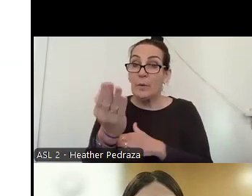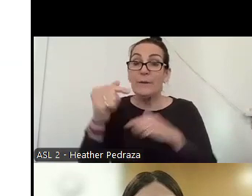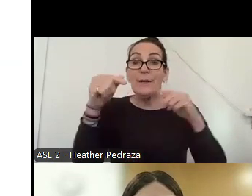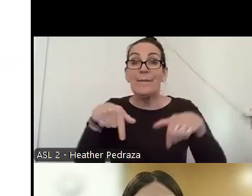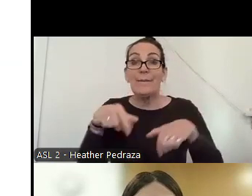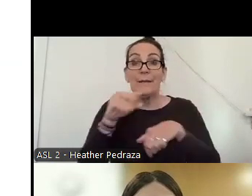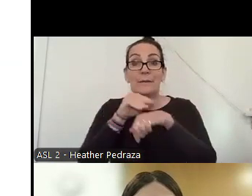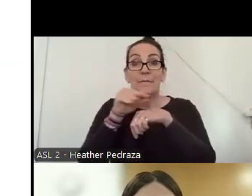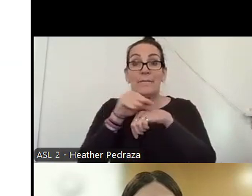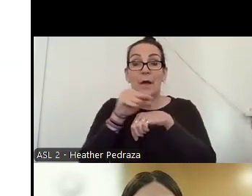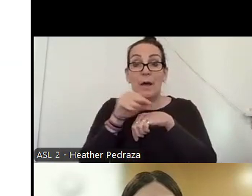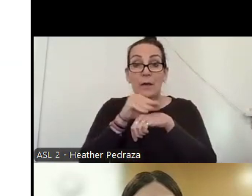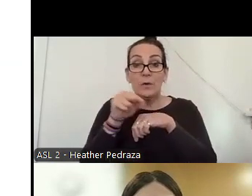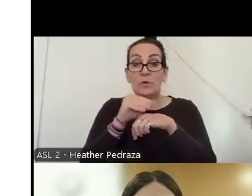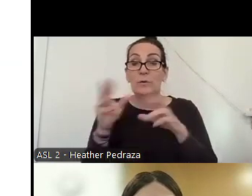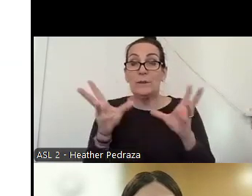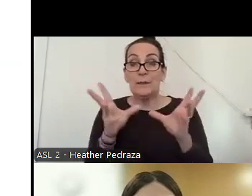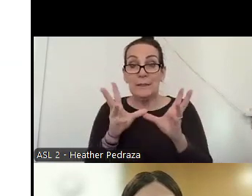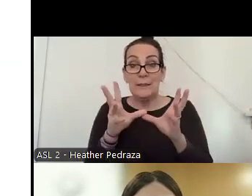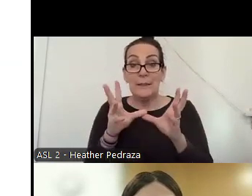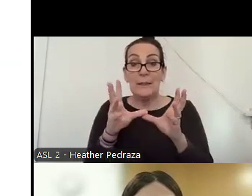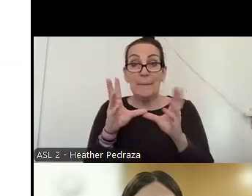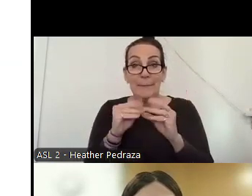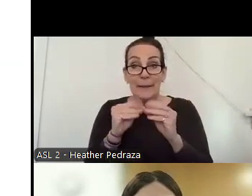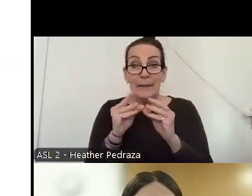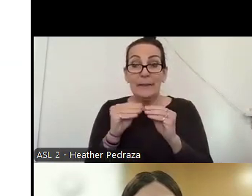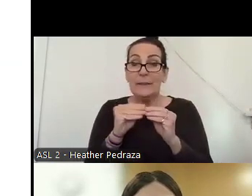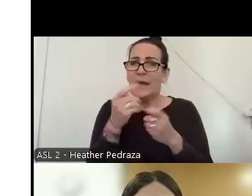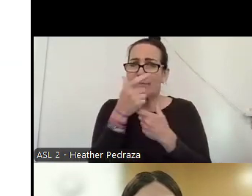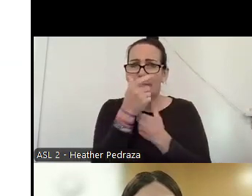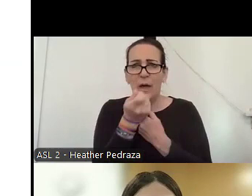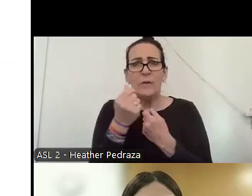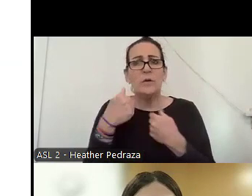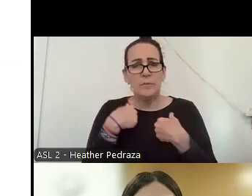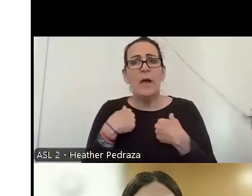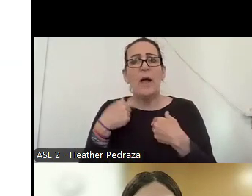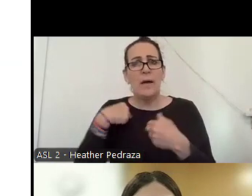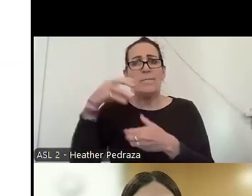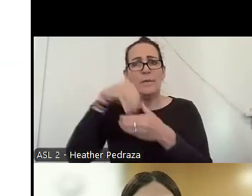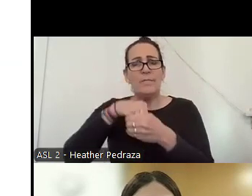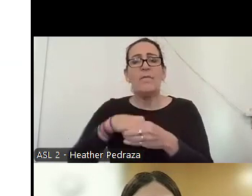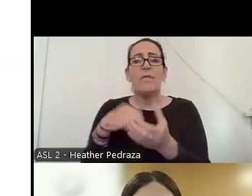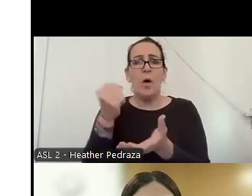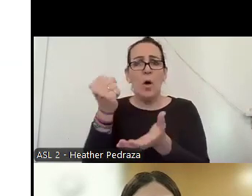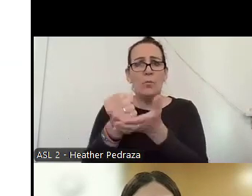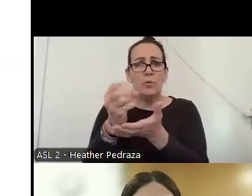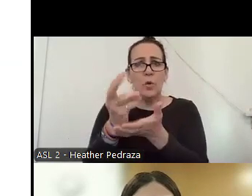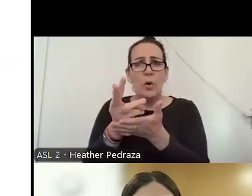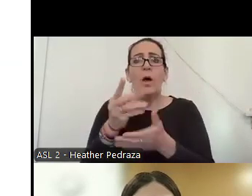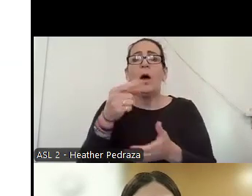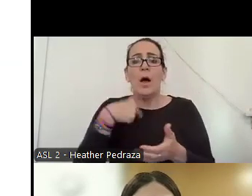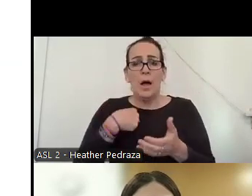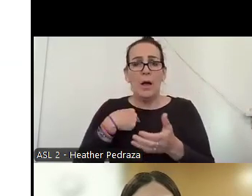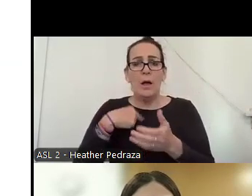advisory commission really interested me because the majority of my time as a social worker and program manager has been with Aging and